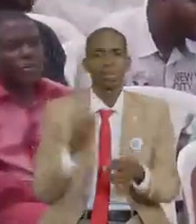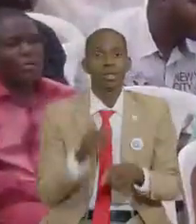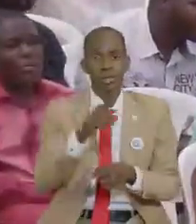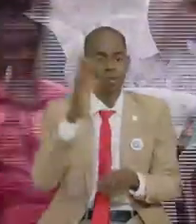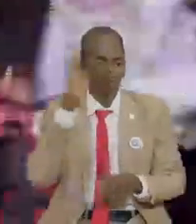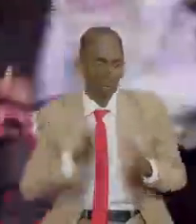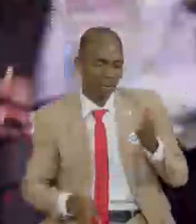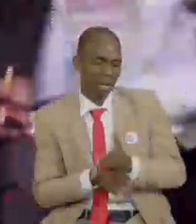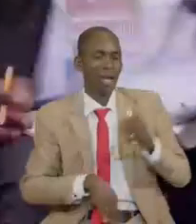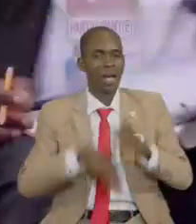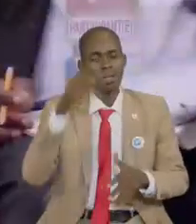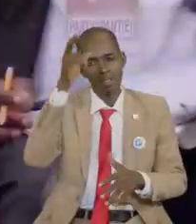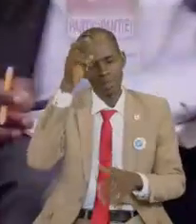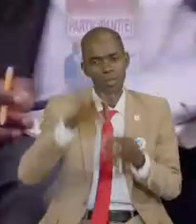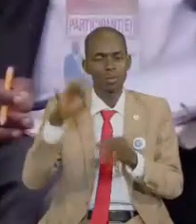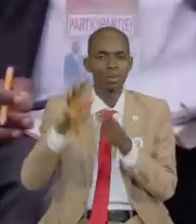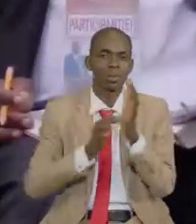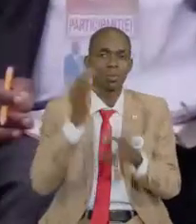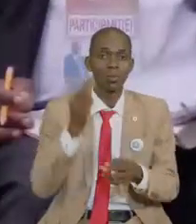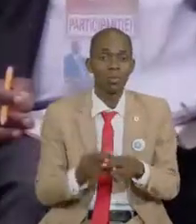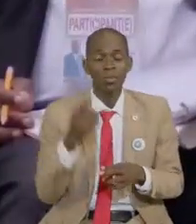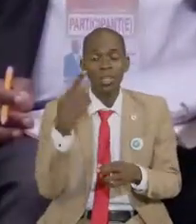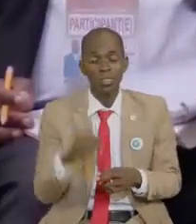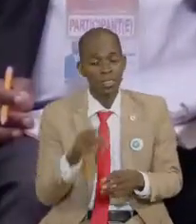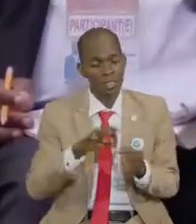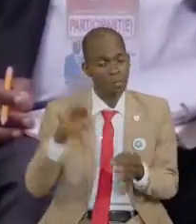out. They will not jump on you.